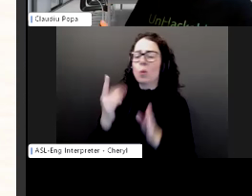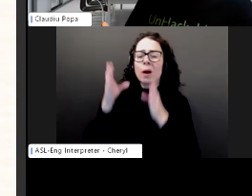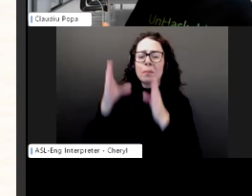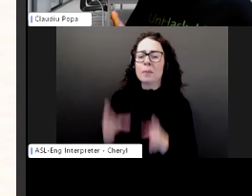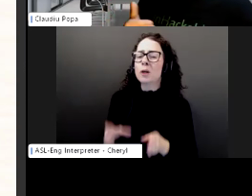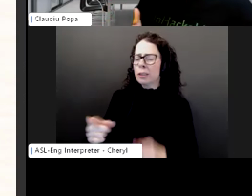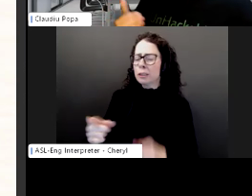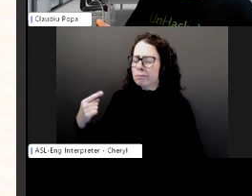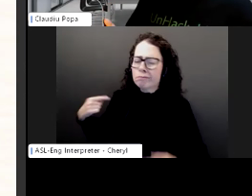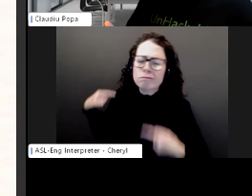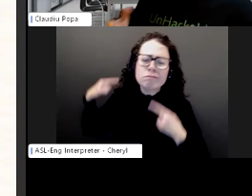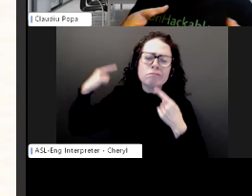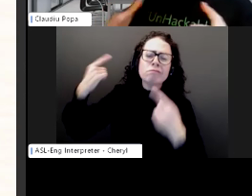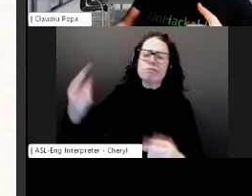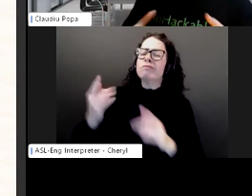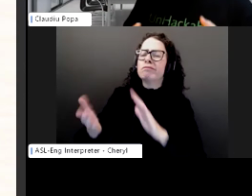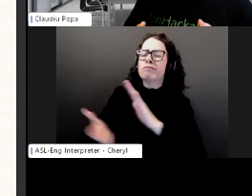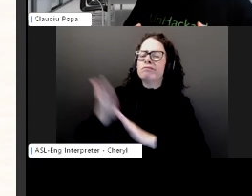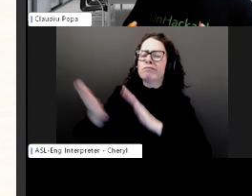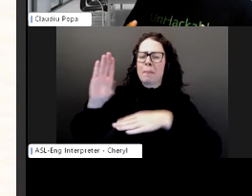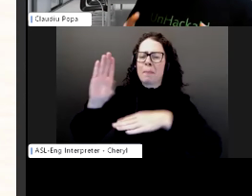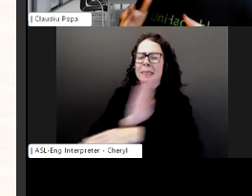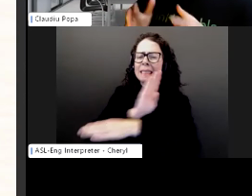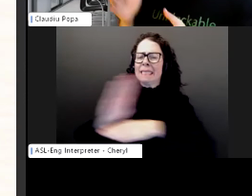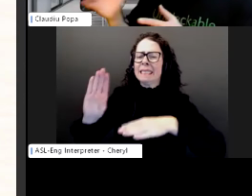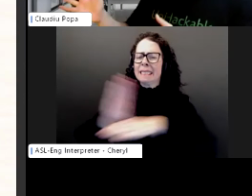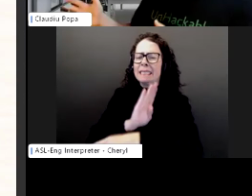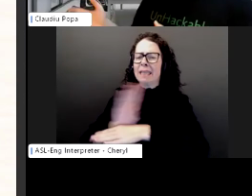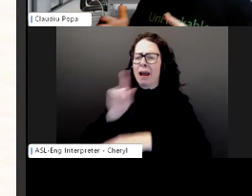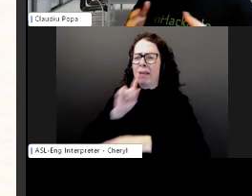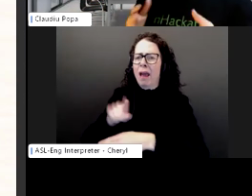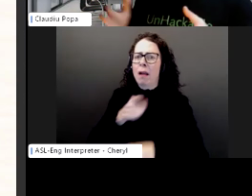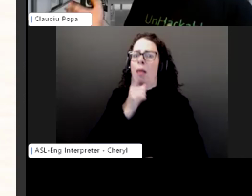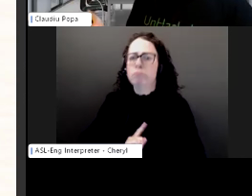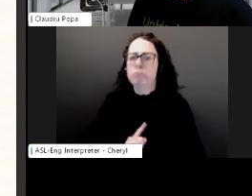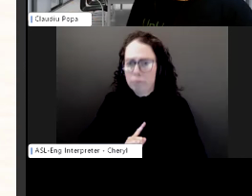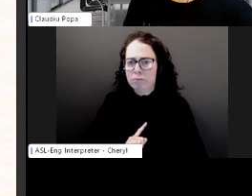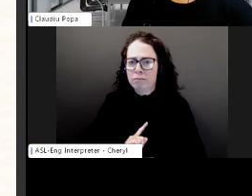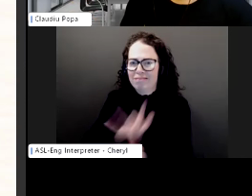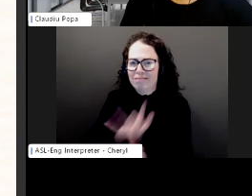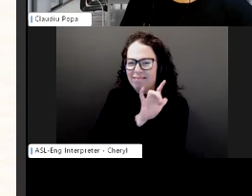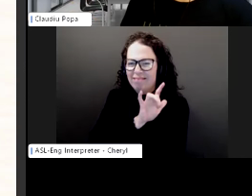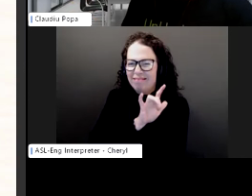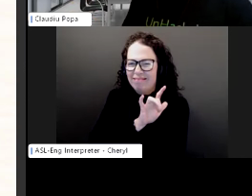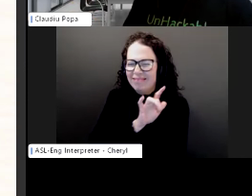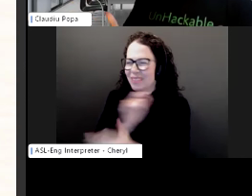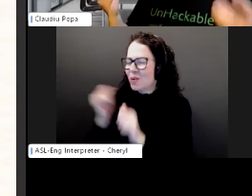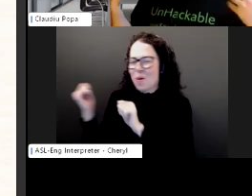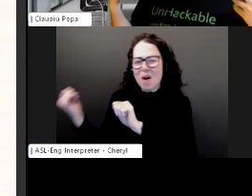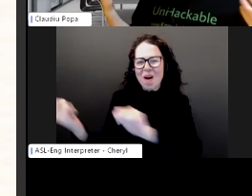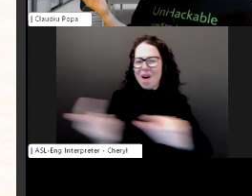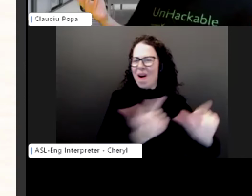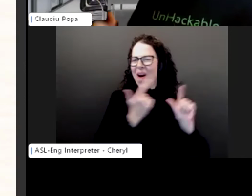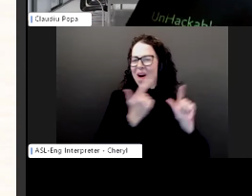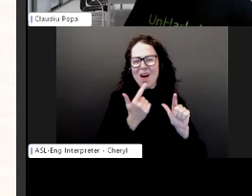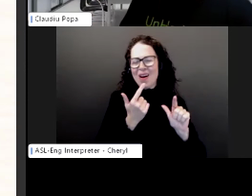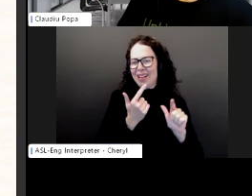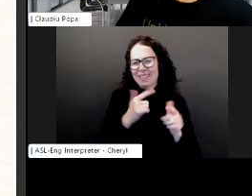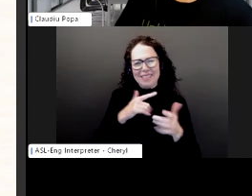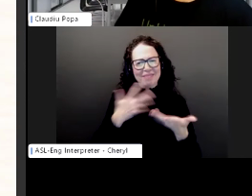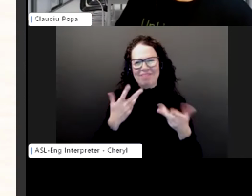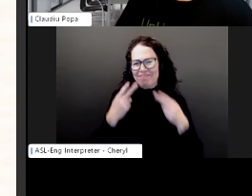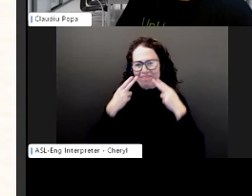a scam that seems trivial to many of us. So each one of us has an Achilles heel. For example, I received